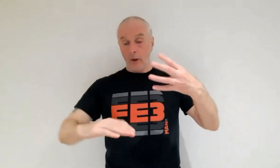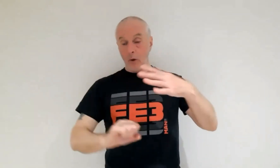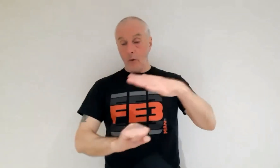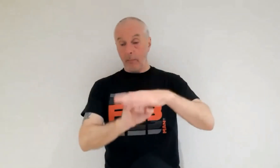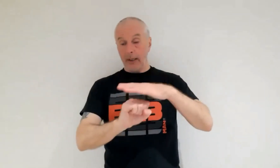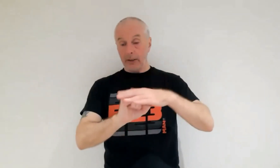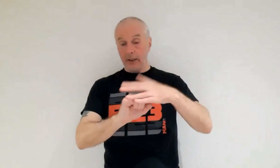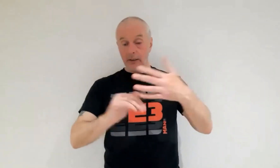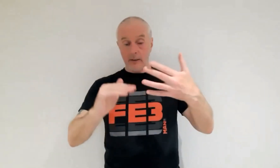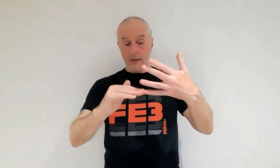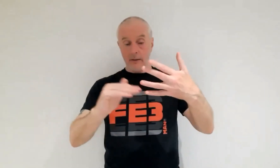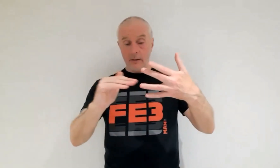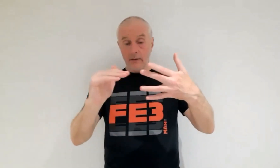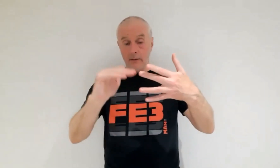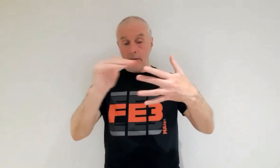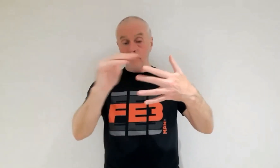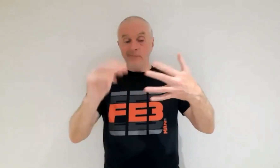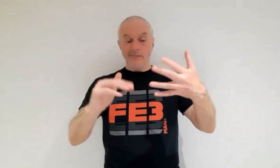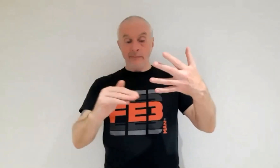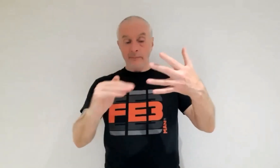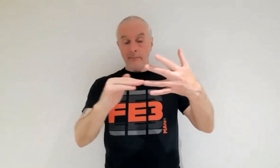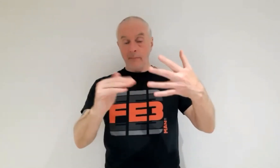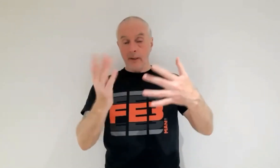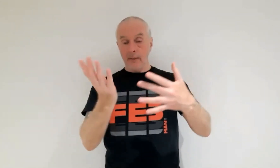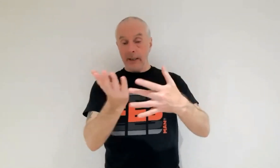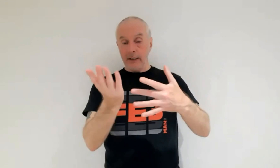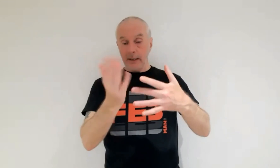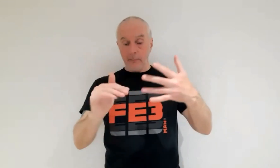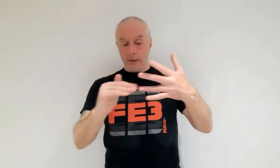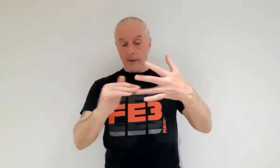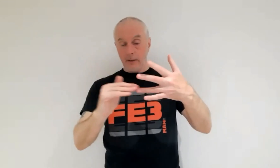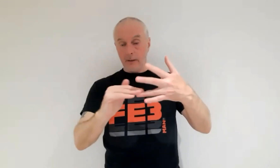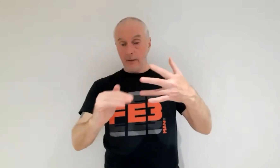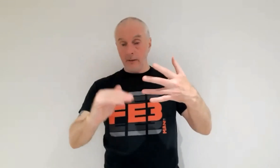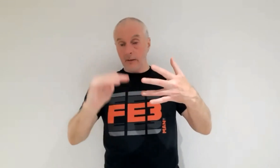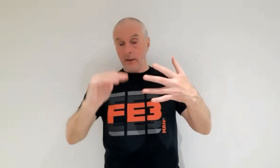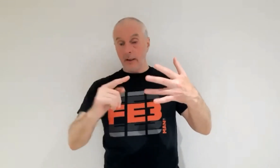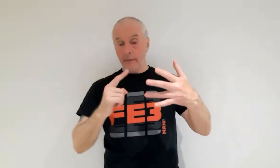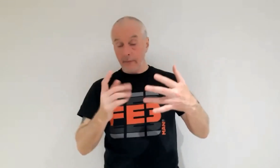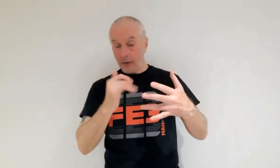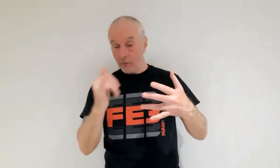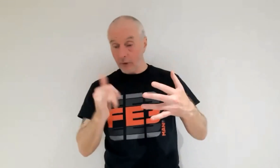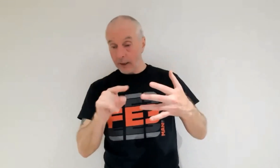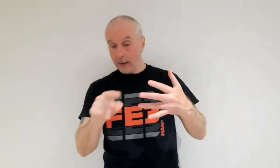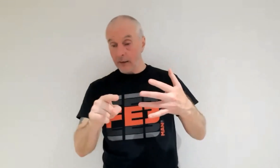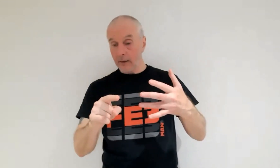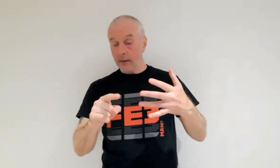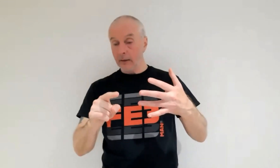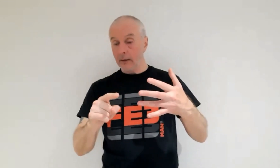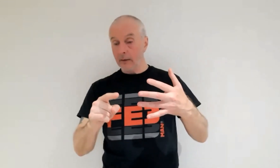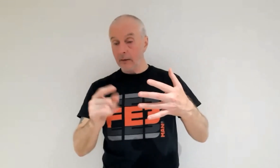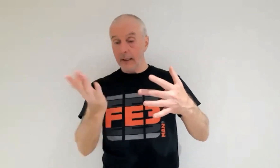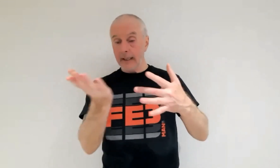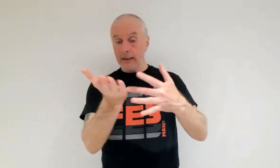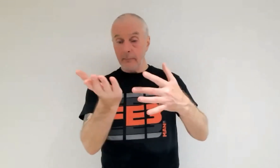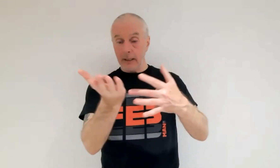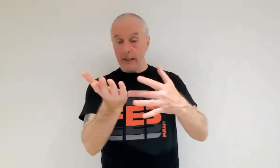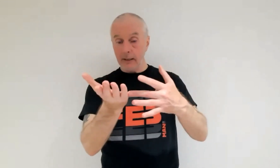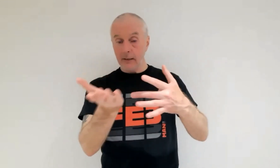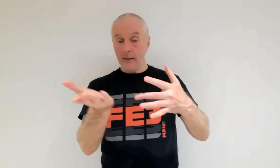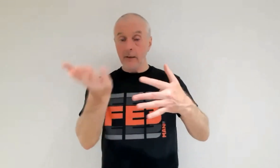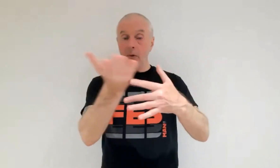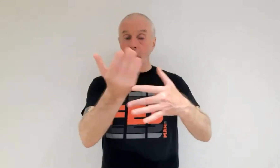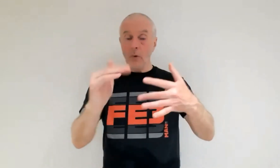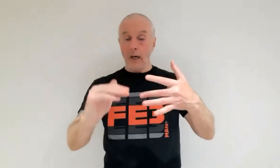At the medium pressure, so 1 tier above that. If you were to then say, I want to run a trial at the next pressure tier, which is the intermediate pressure